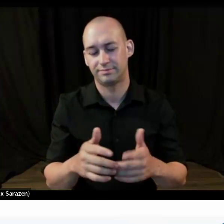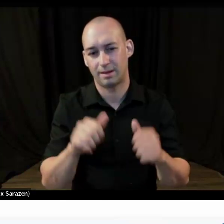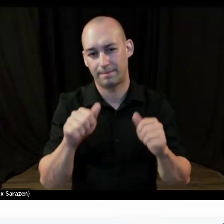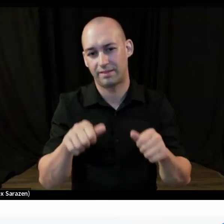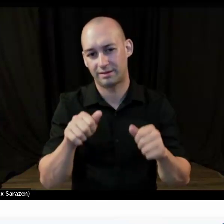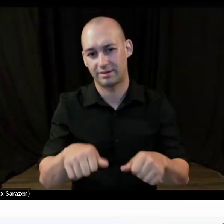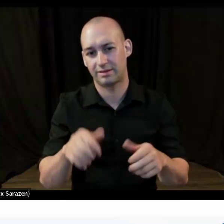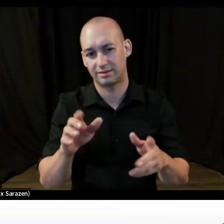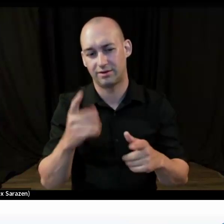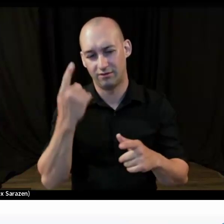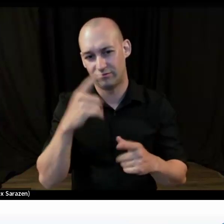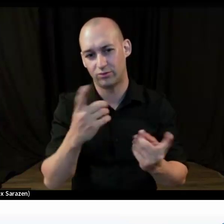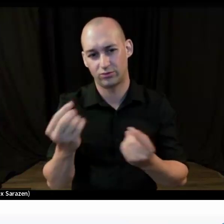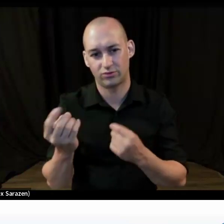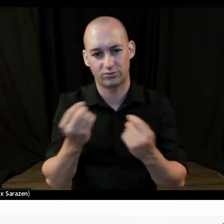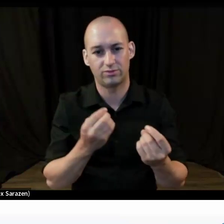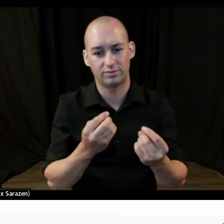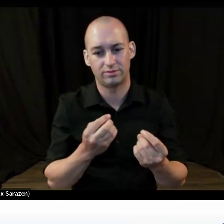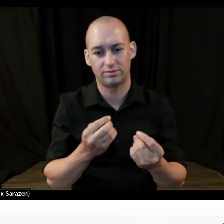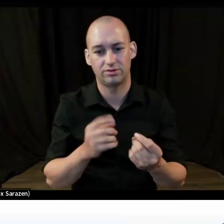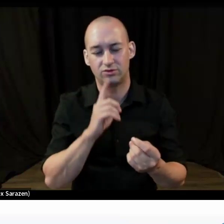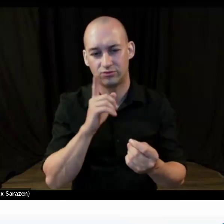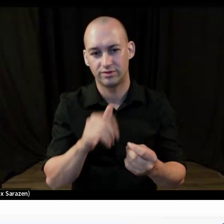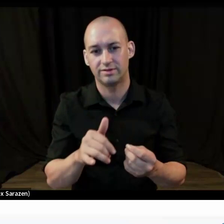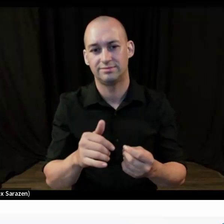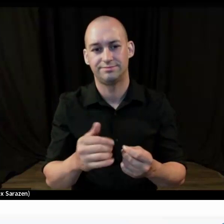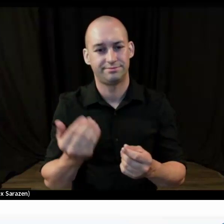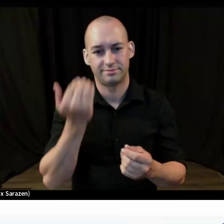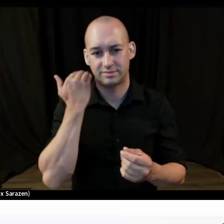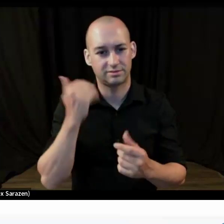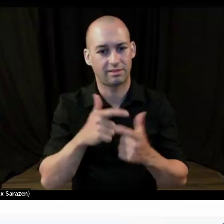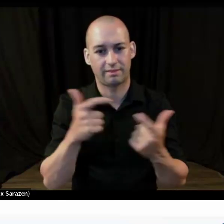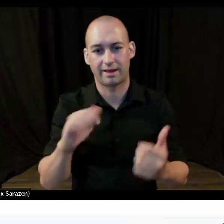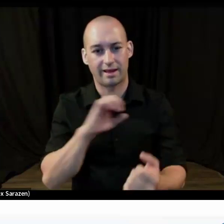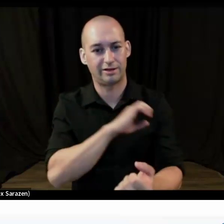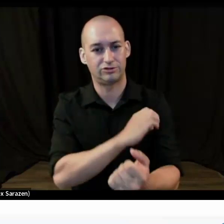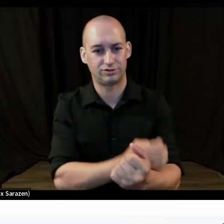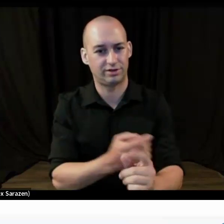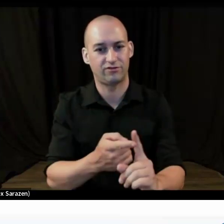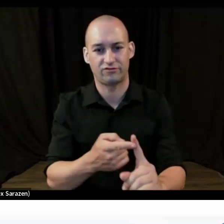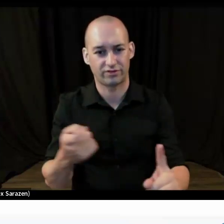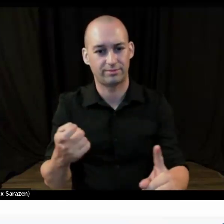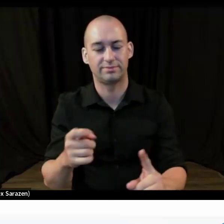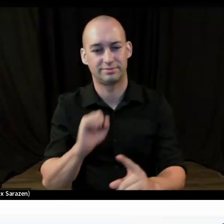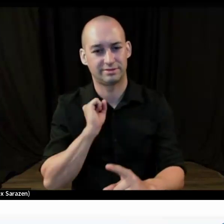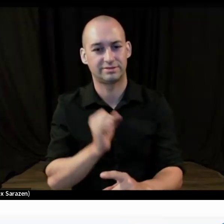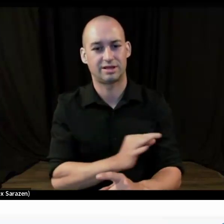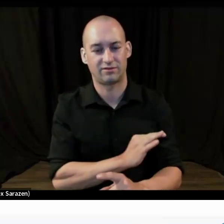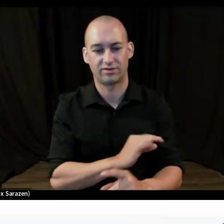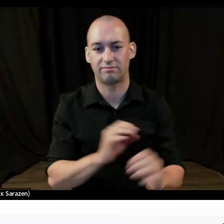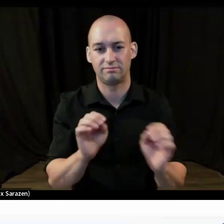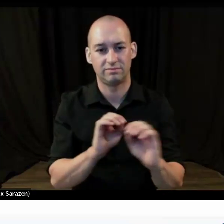to do, or it really saps a lot of energy from staff. So great. Nothing precludes you